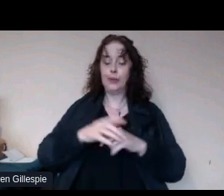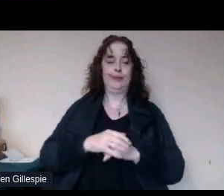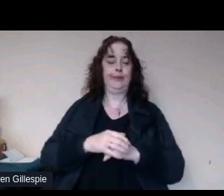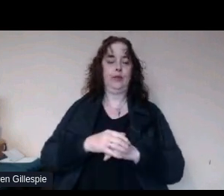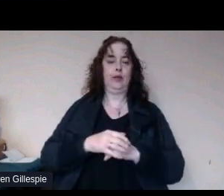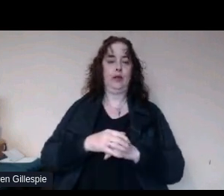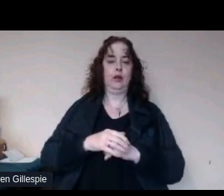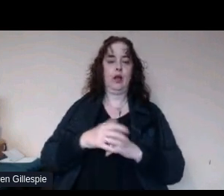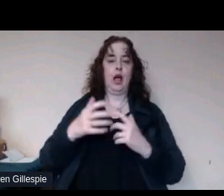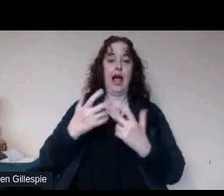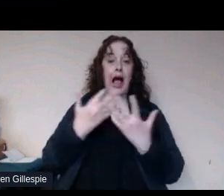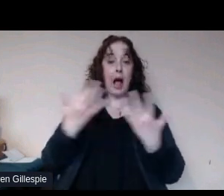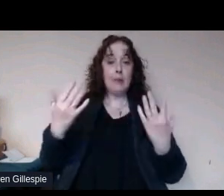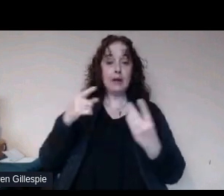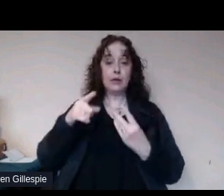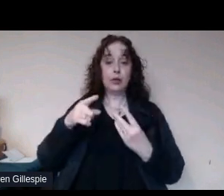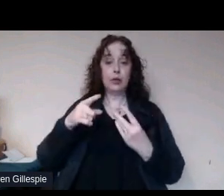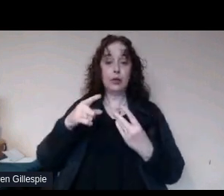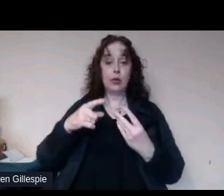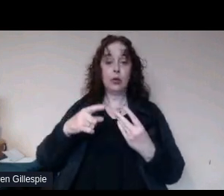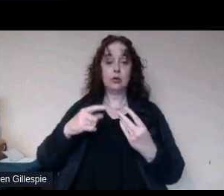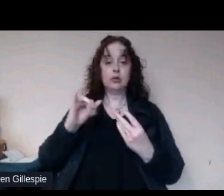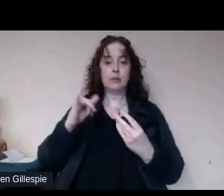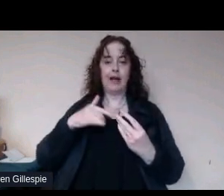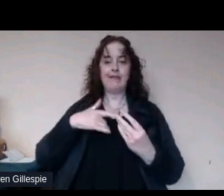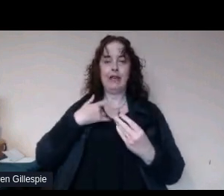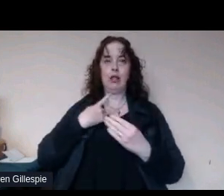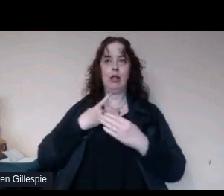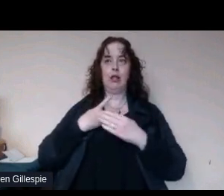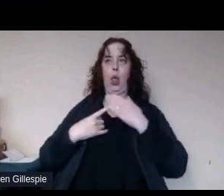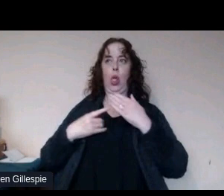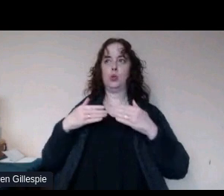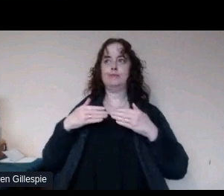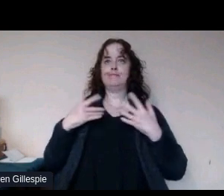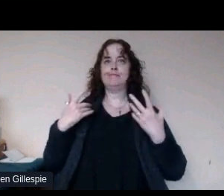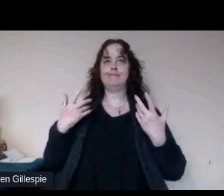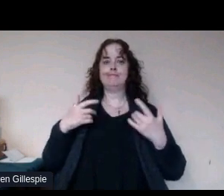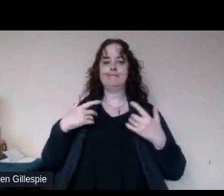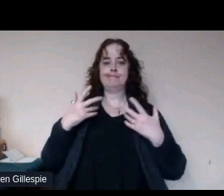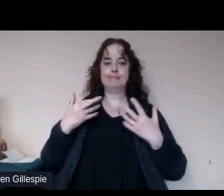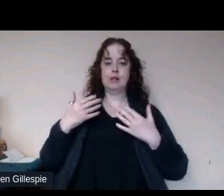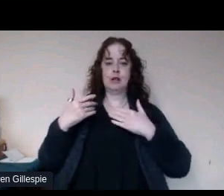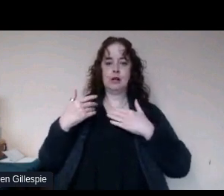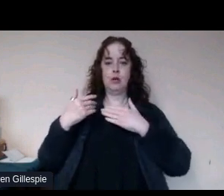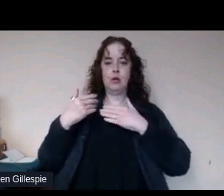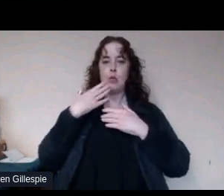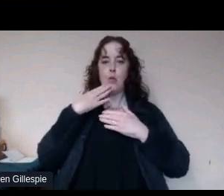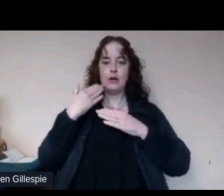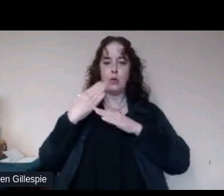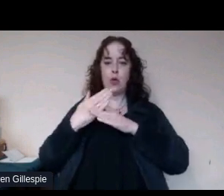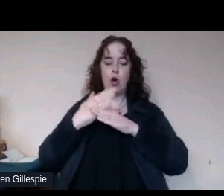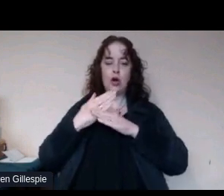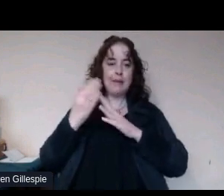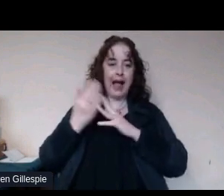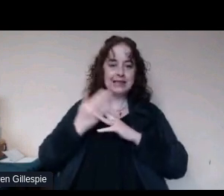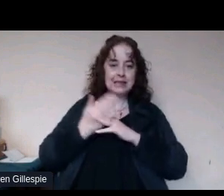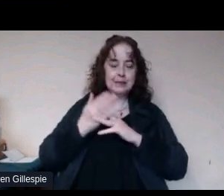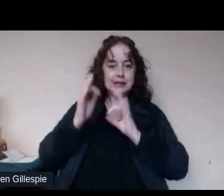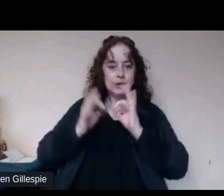how many of you can sometimes feel alone in your role when working with accessibility